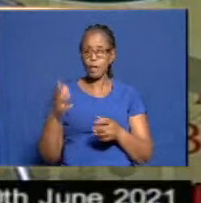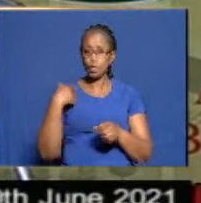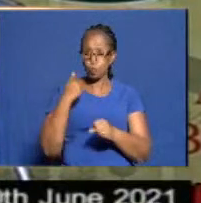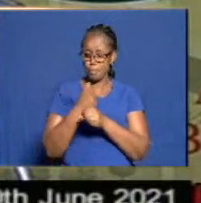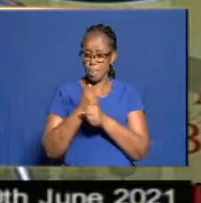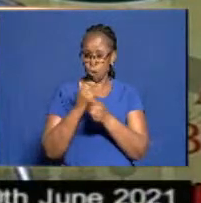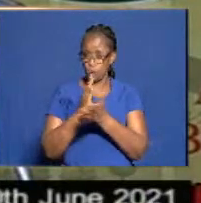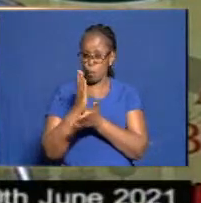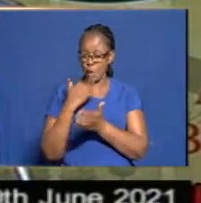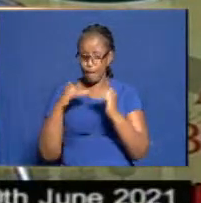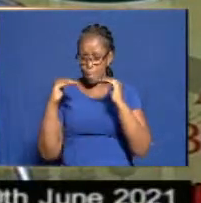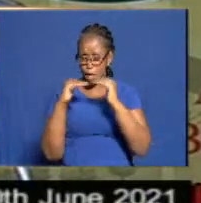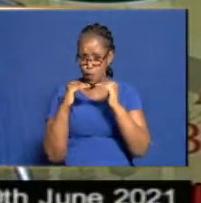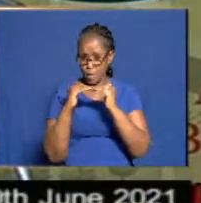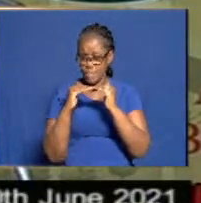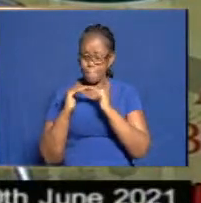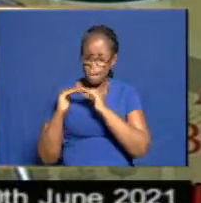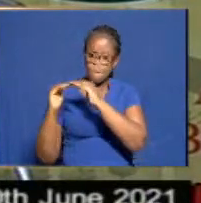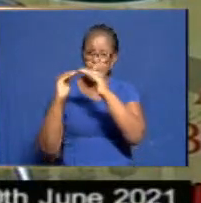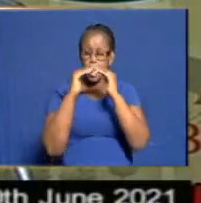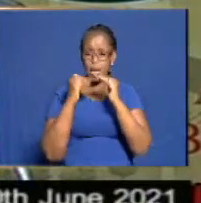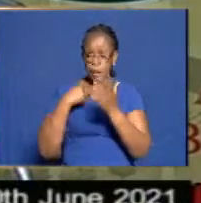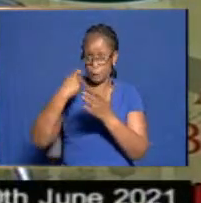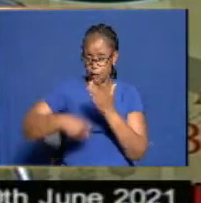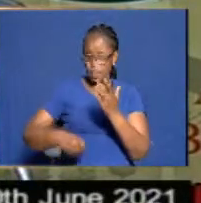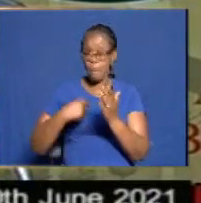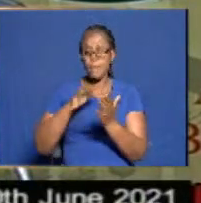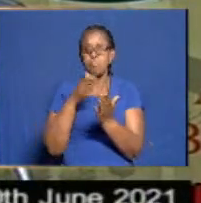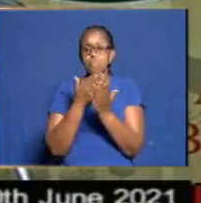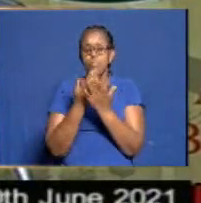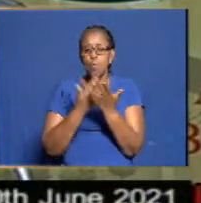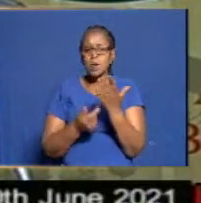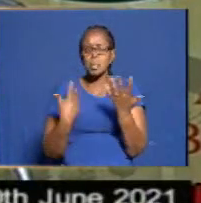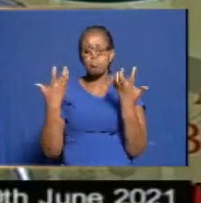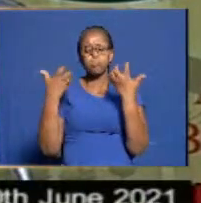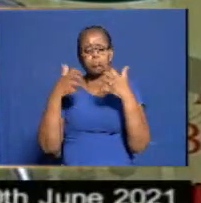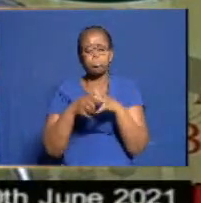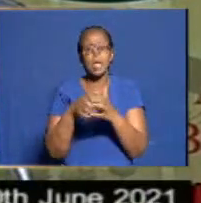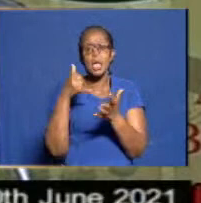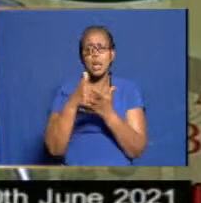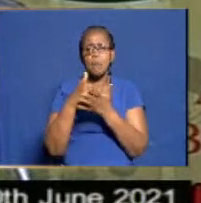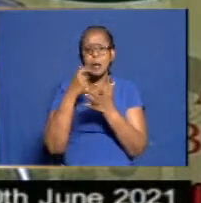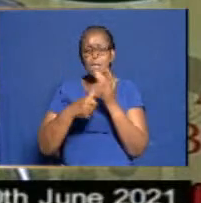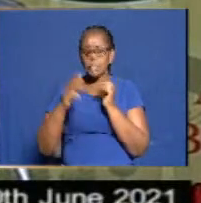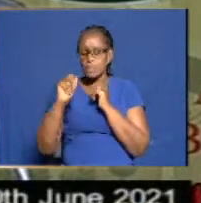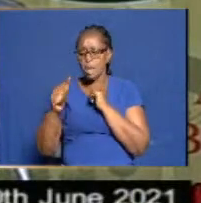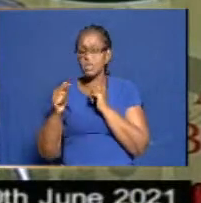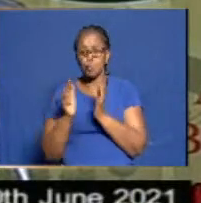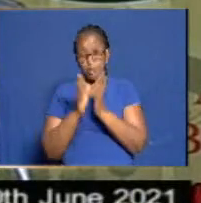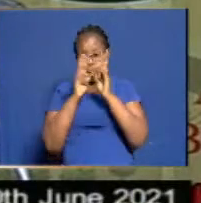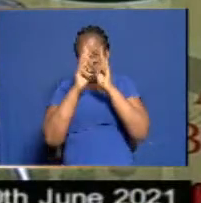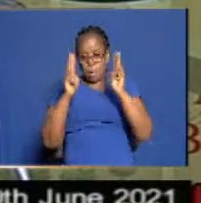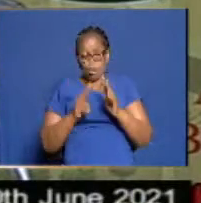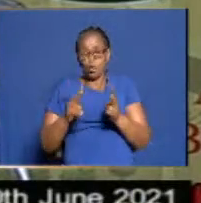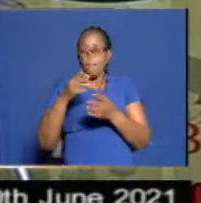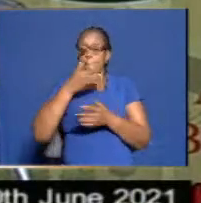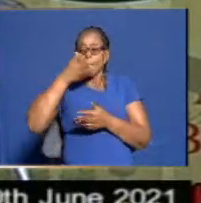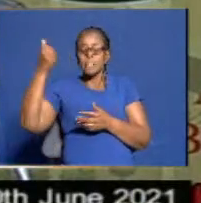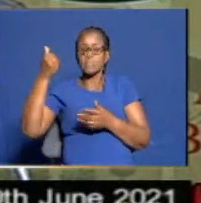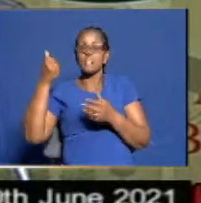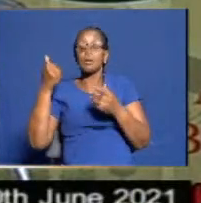and fairness in taxation, I have proposed to align the Income Tax Act with international best practice, through